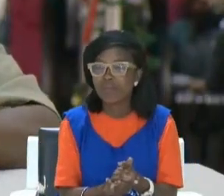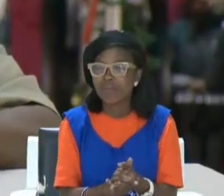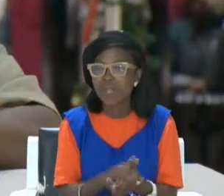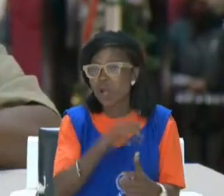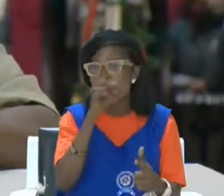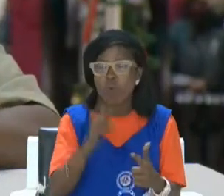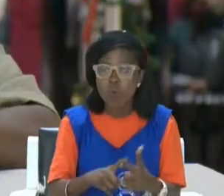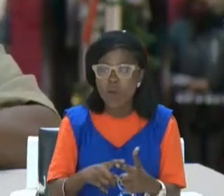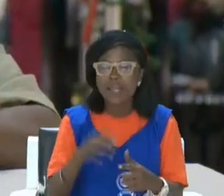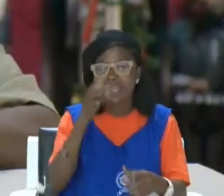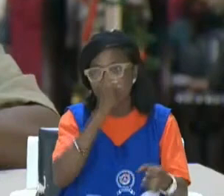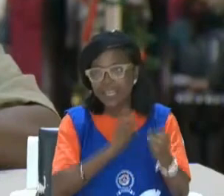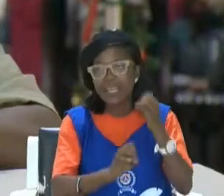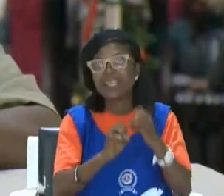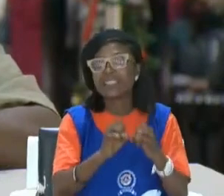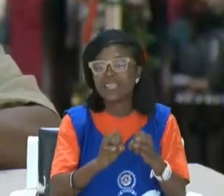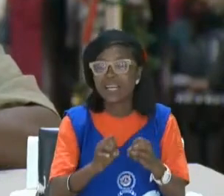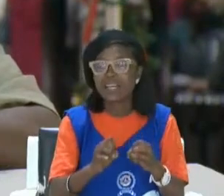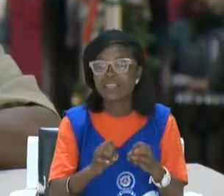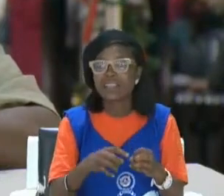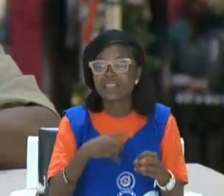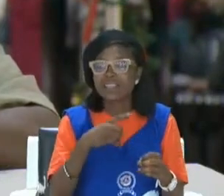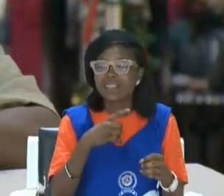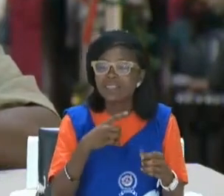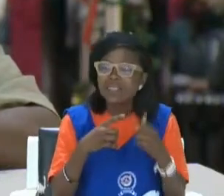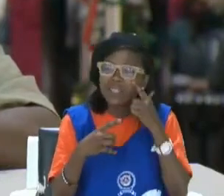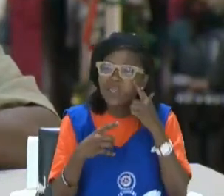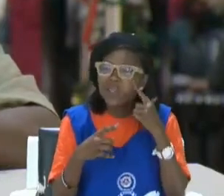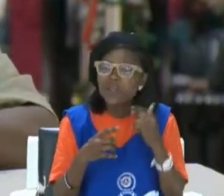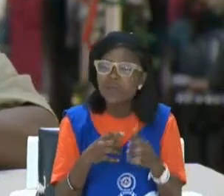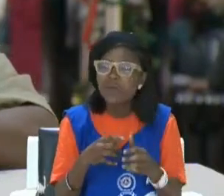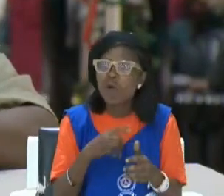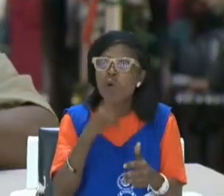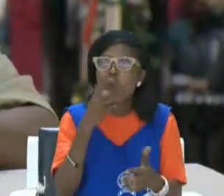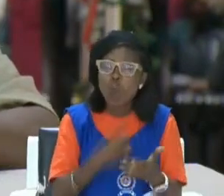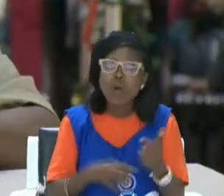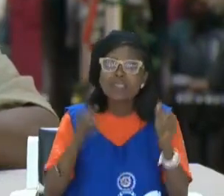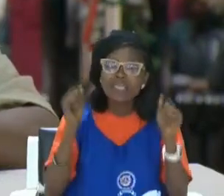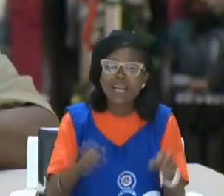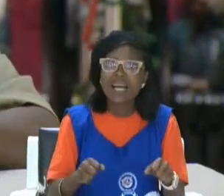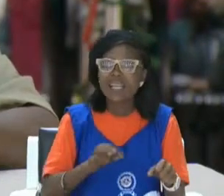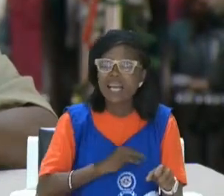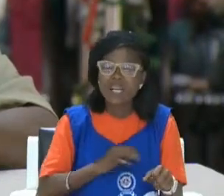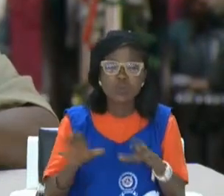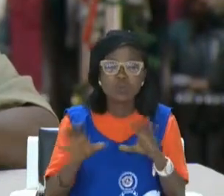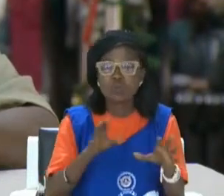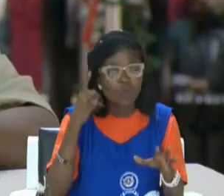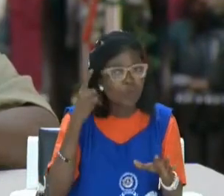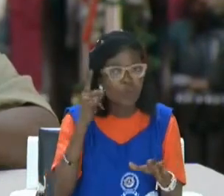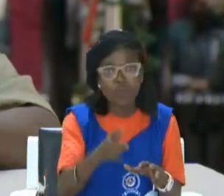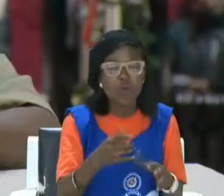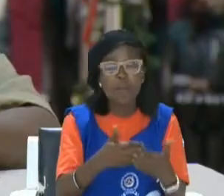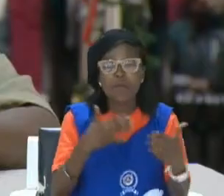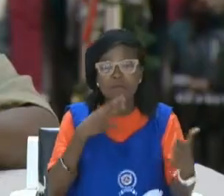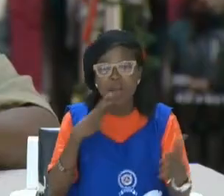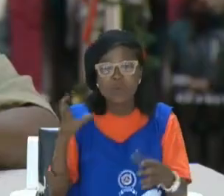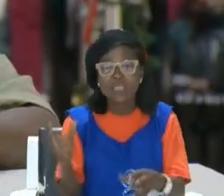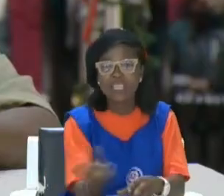when Elijah said to Elisha, "What shall I do for you before I be taken away from you?"